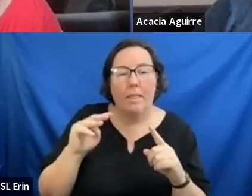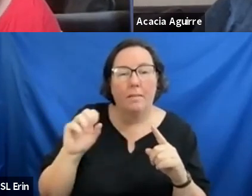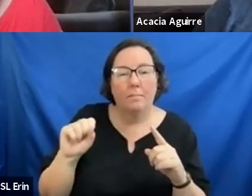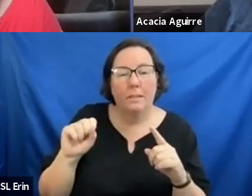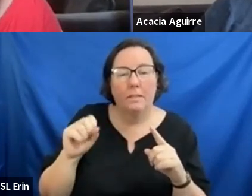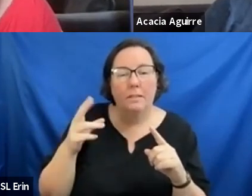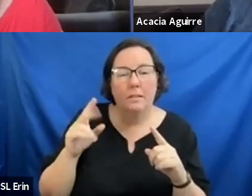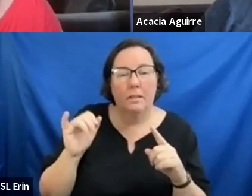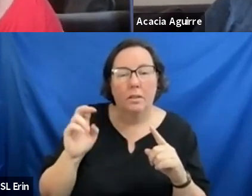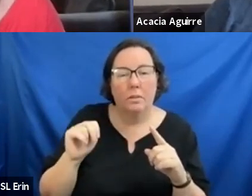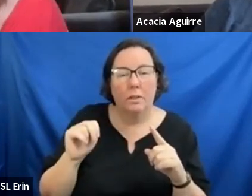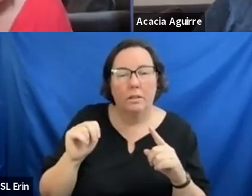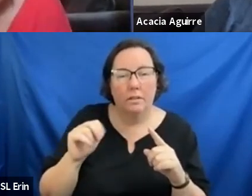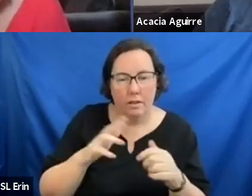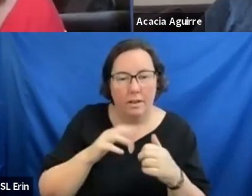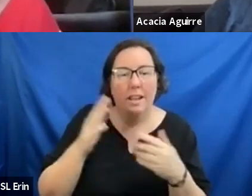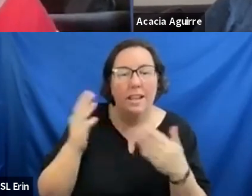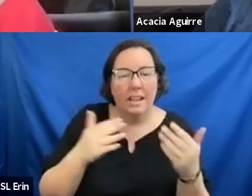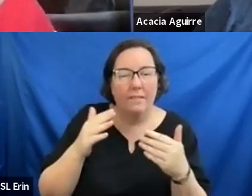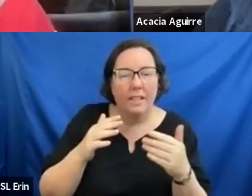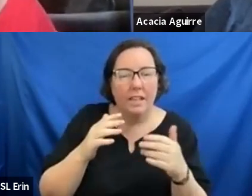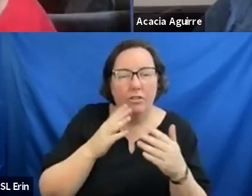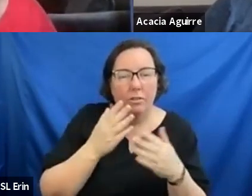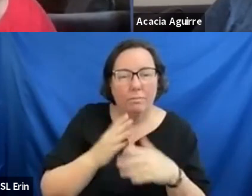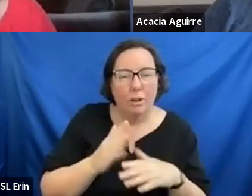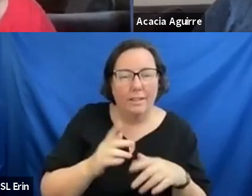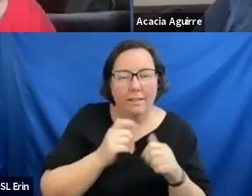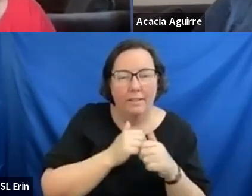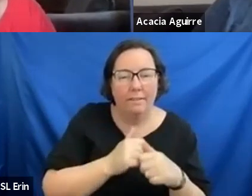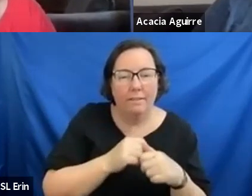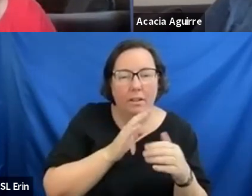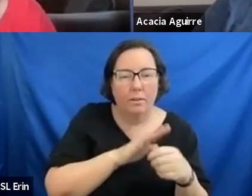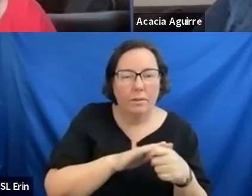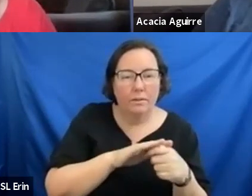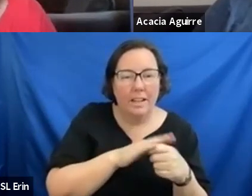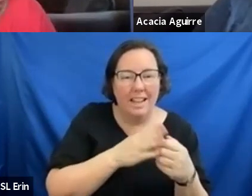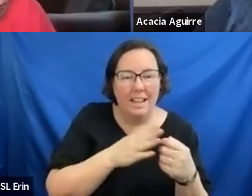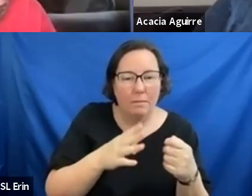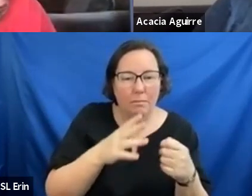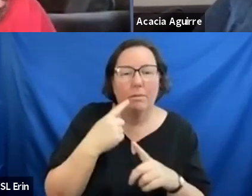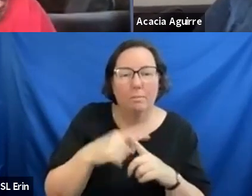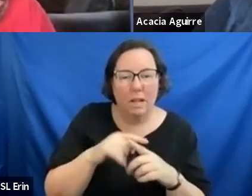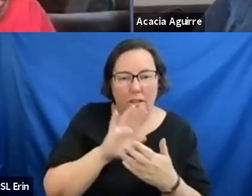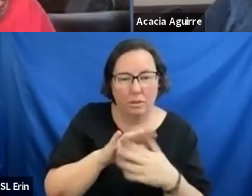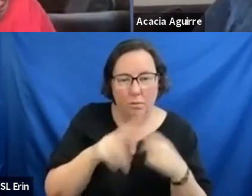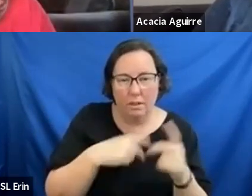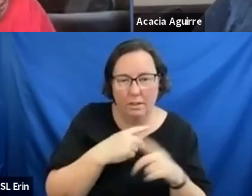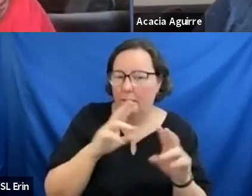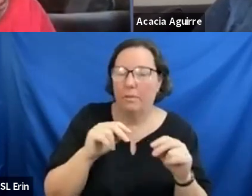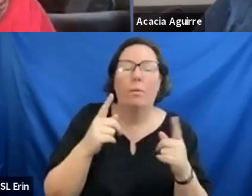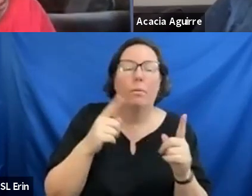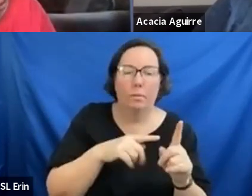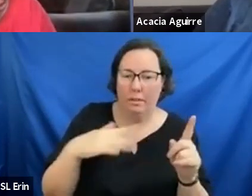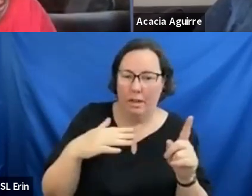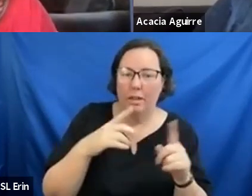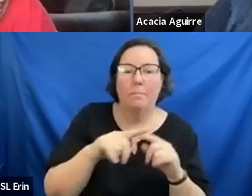Invitations, By neighborhood. code and school type? No. Okay. Thank you. So my